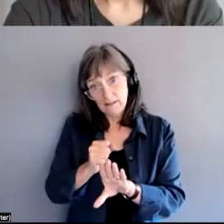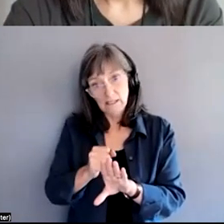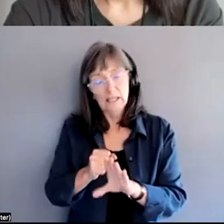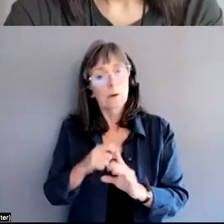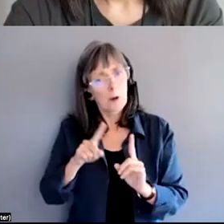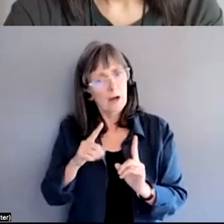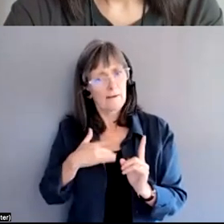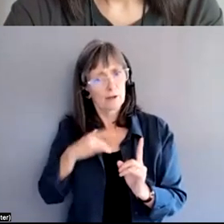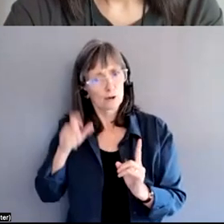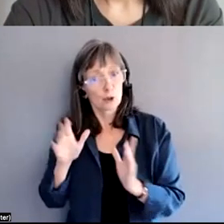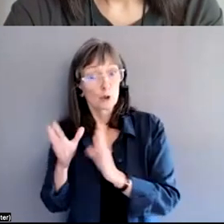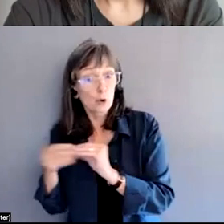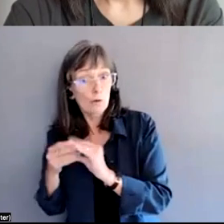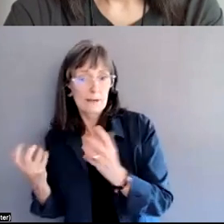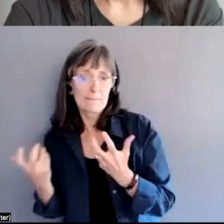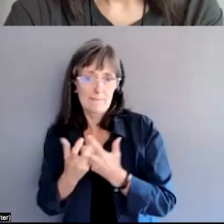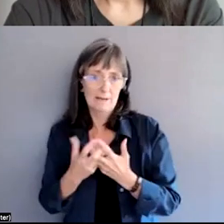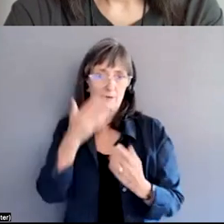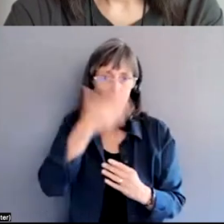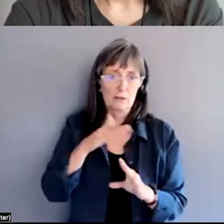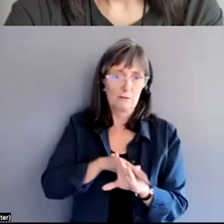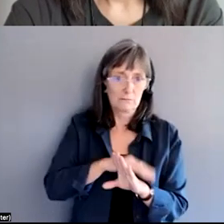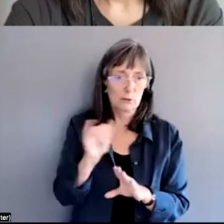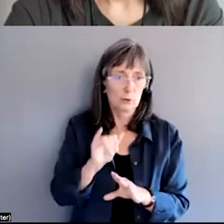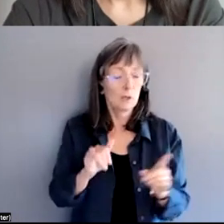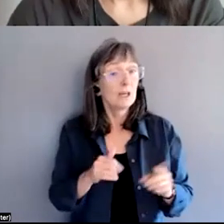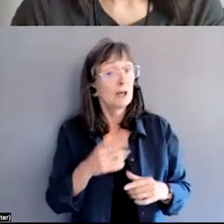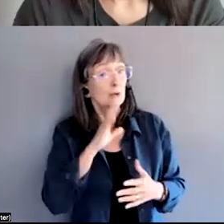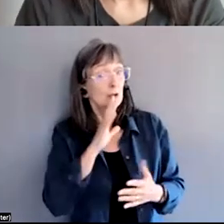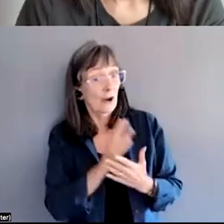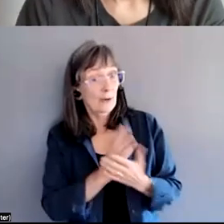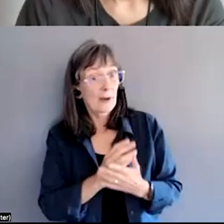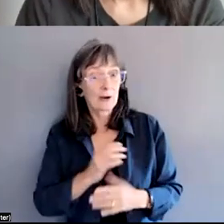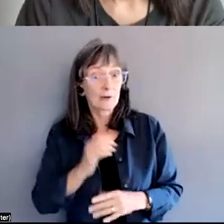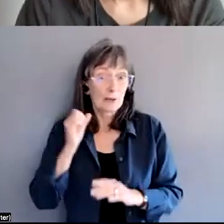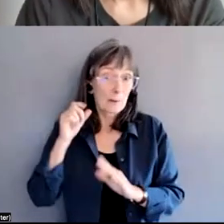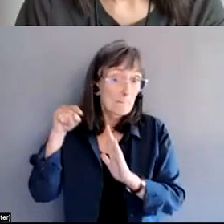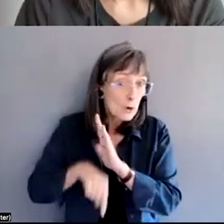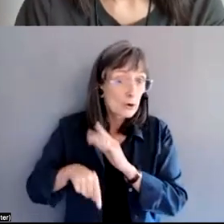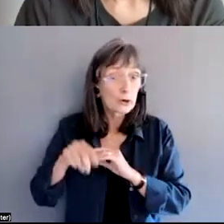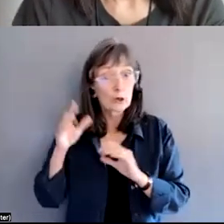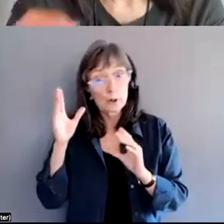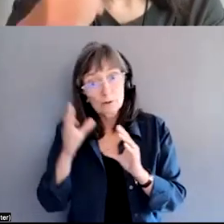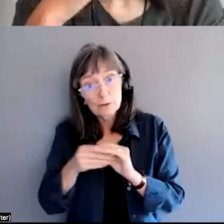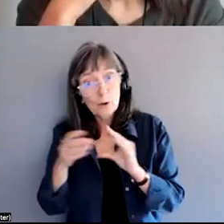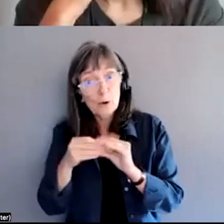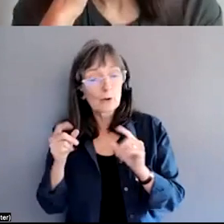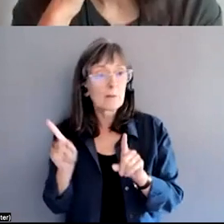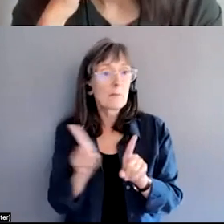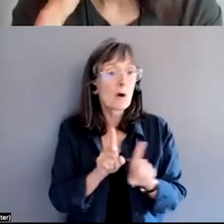think. We've talked about thrillers, but what about romance or historical romance, Gigi? If you, presumably Harlequin